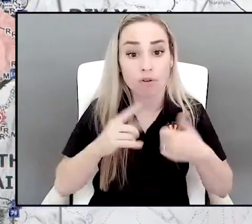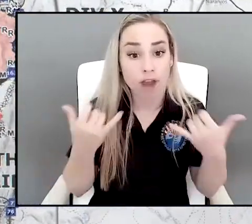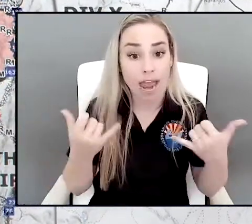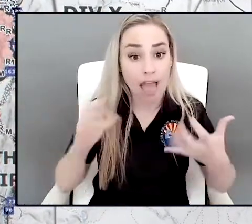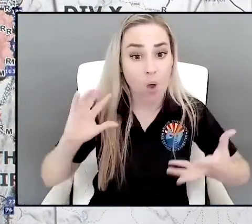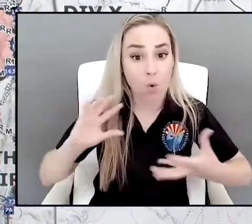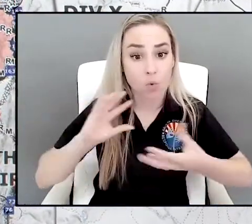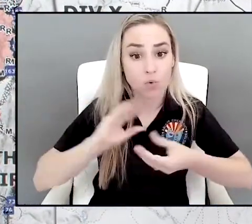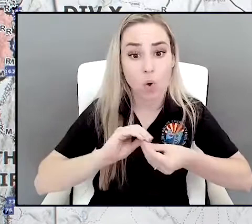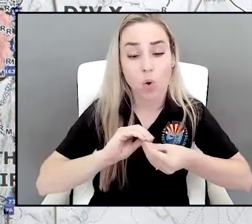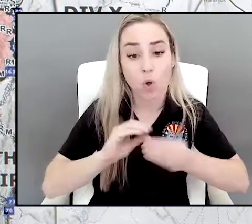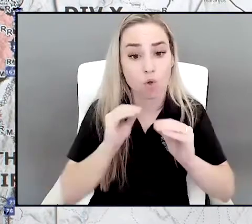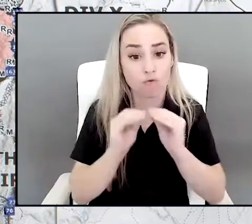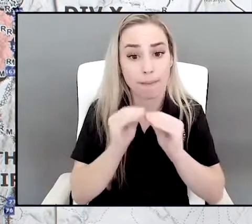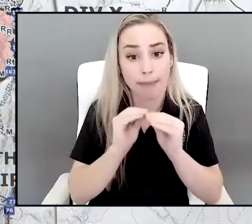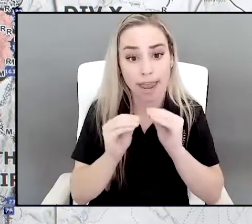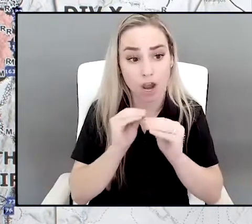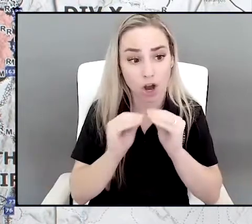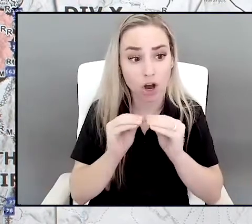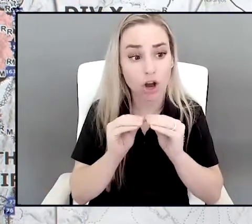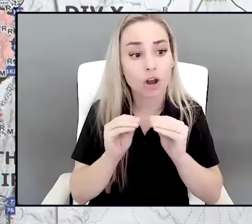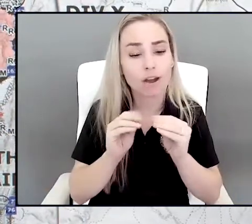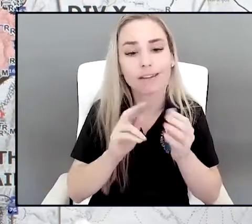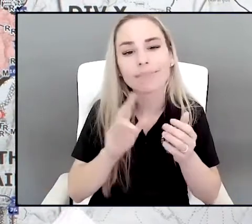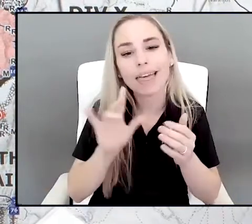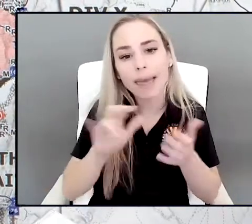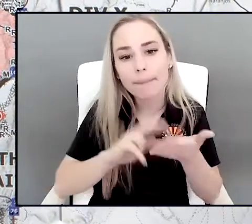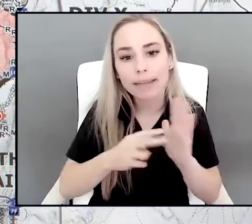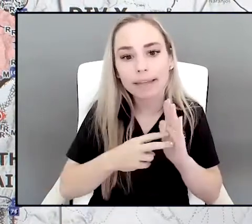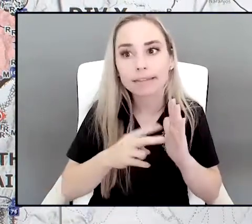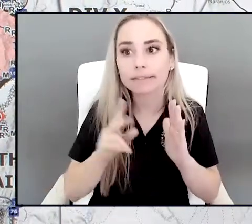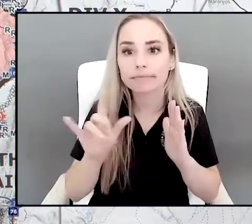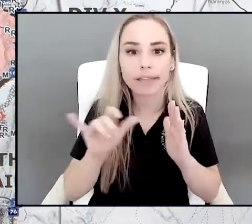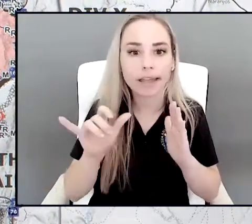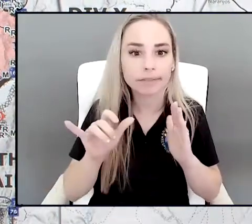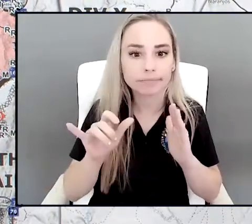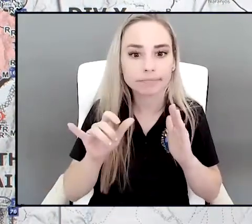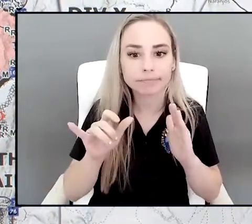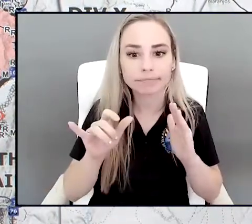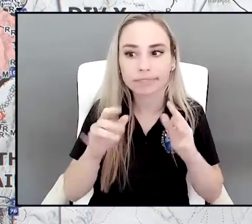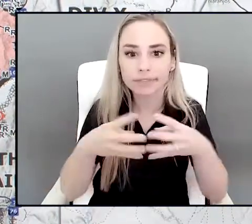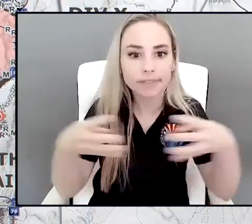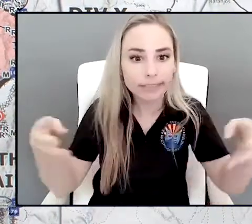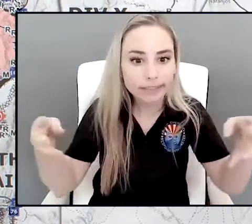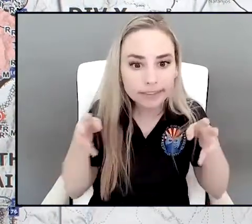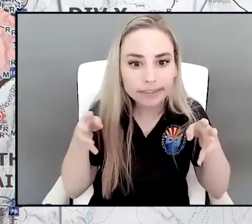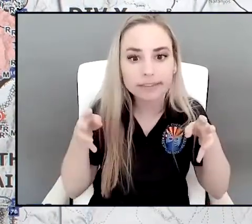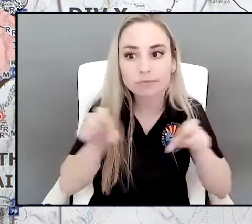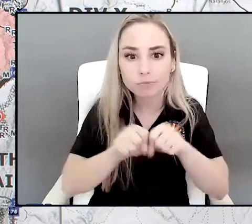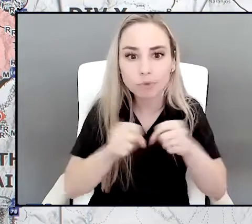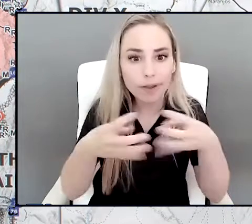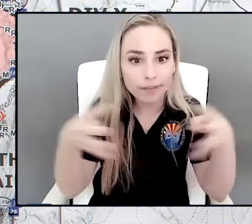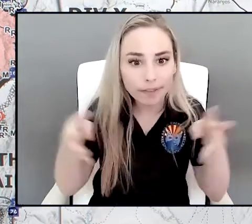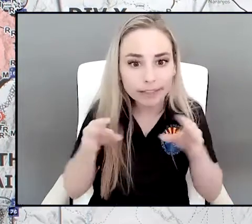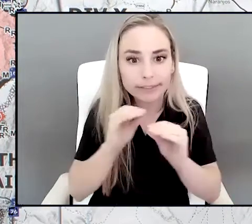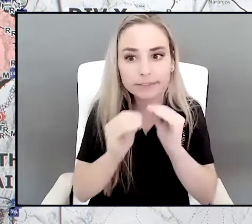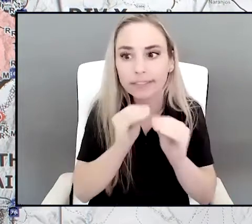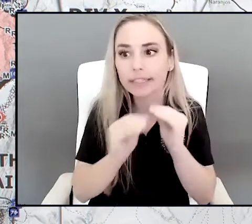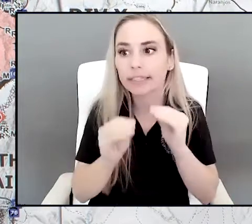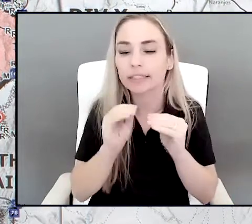for total repair points, which is points that are like fences that have been busted